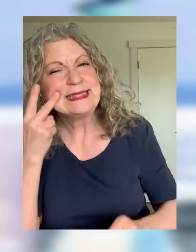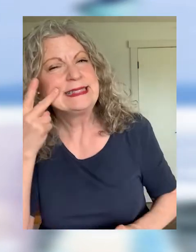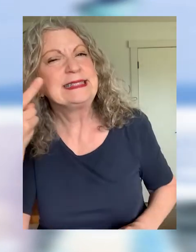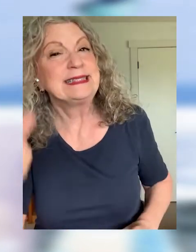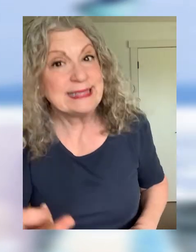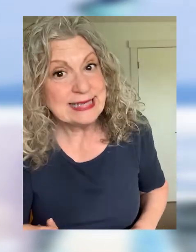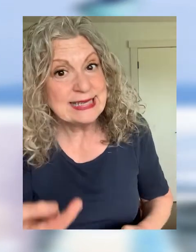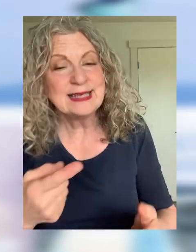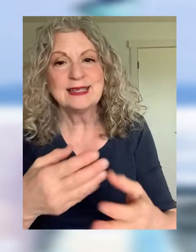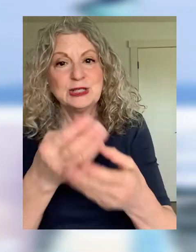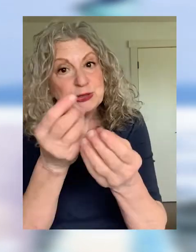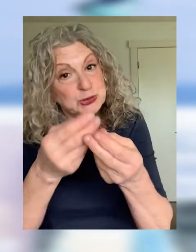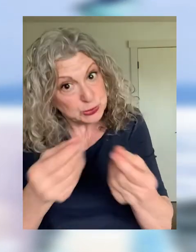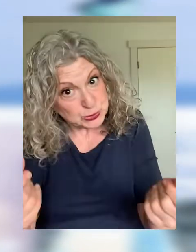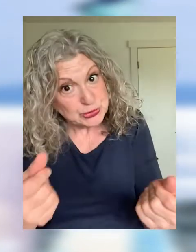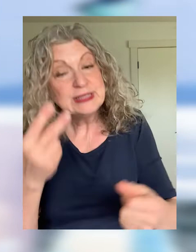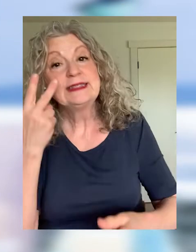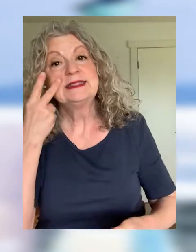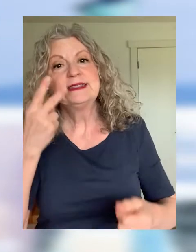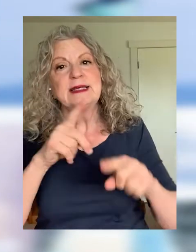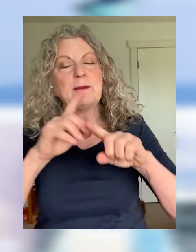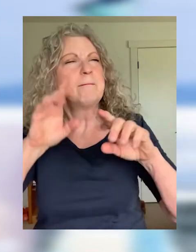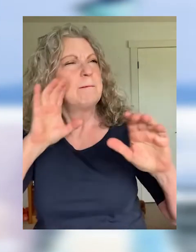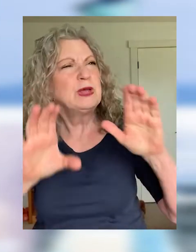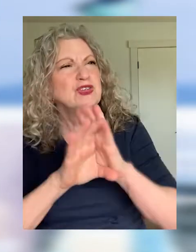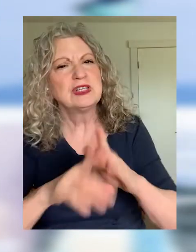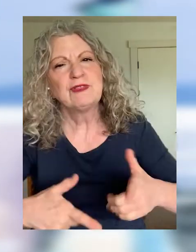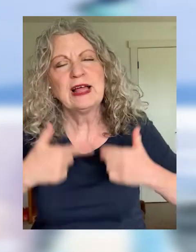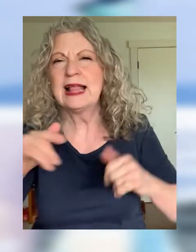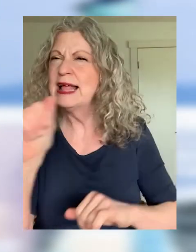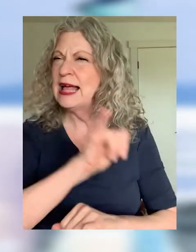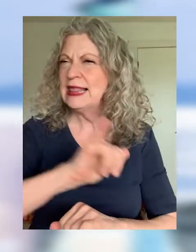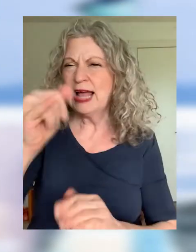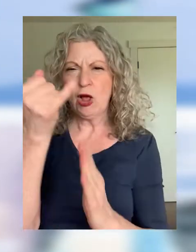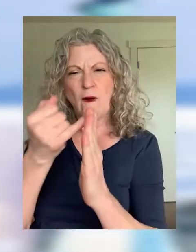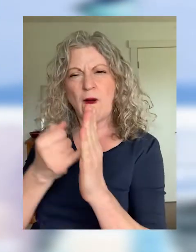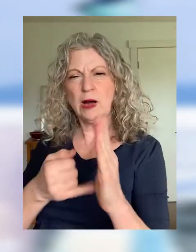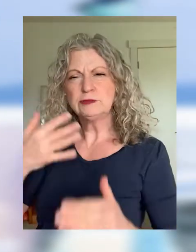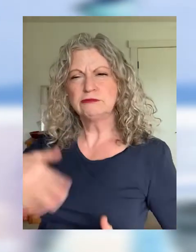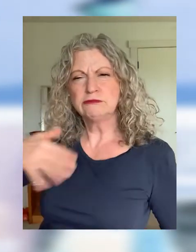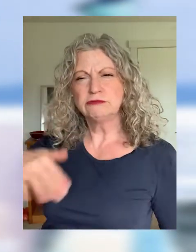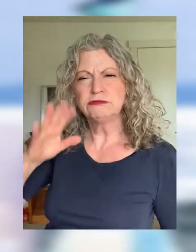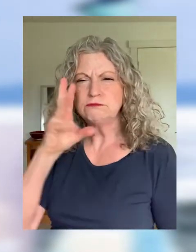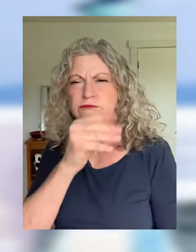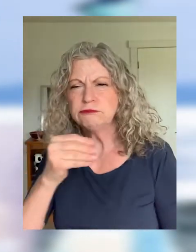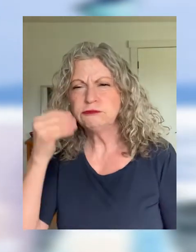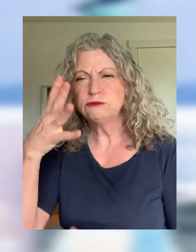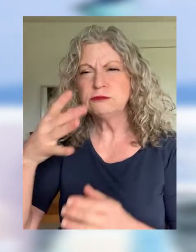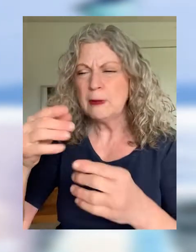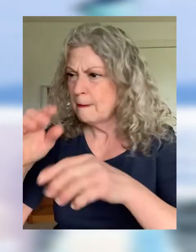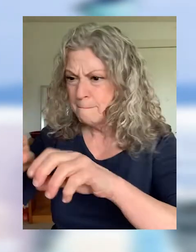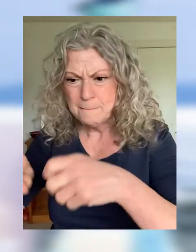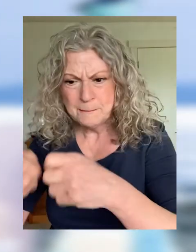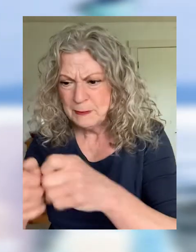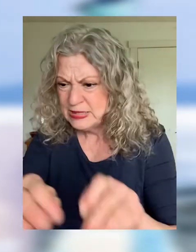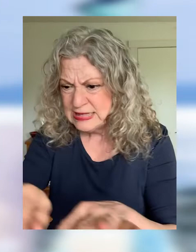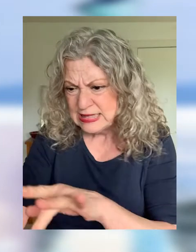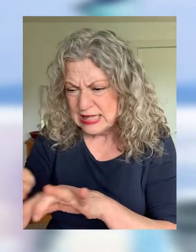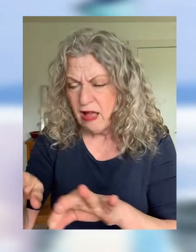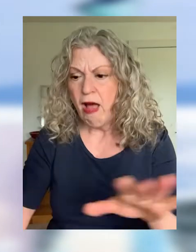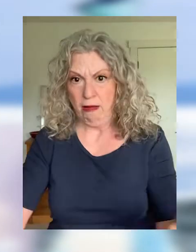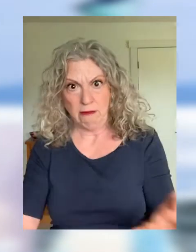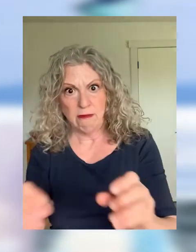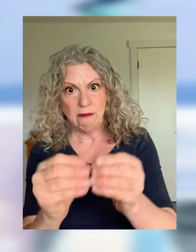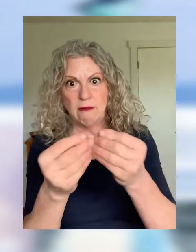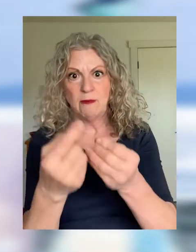solutions, creating different pictures of life renewed, just as a mosaic artist creates beauty from broken pieces of glass.